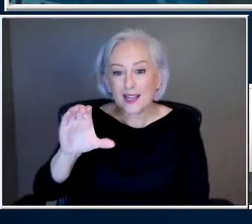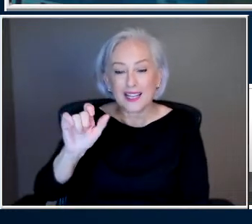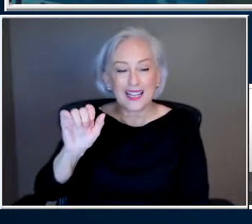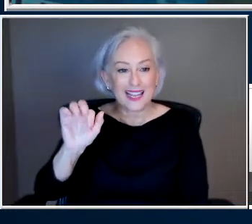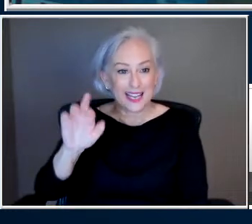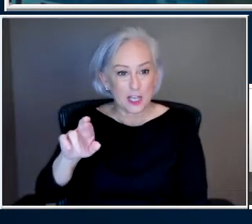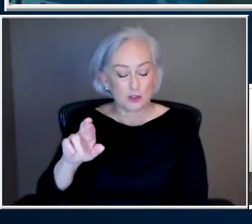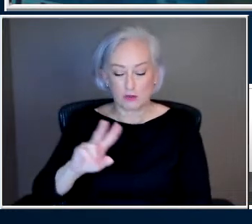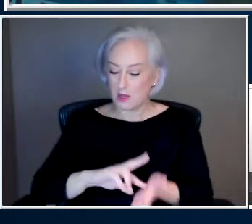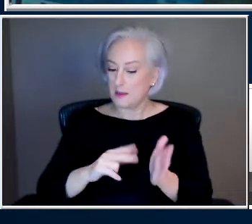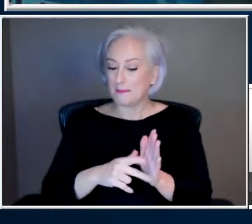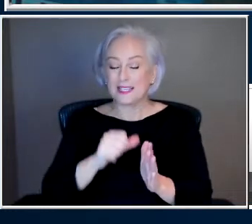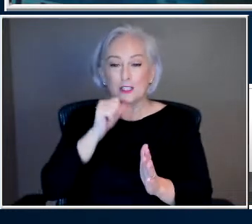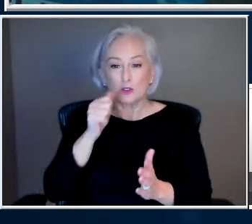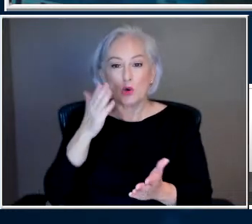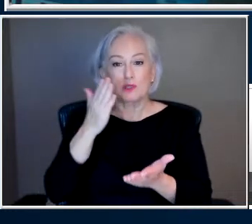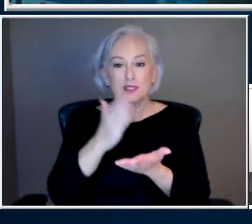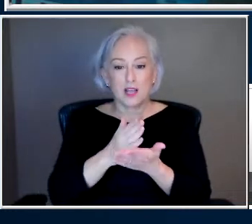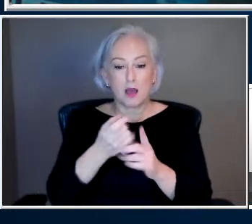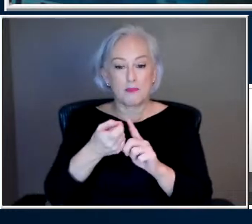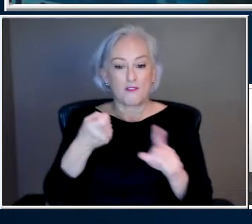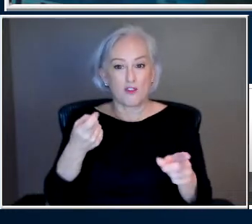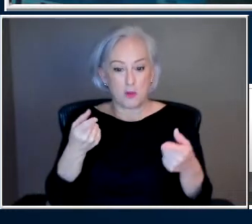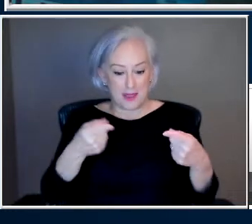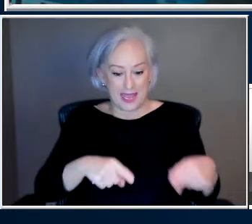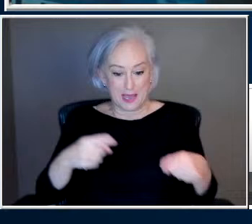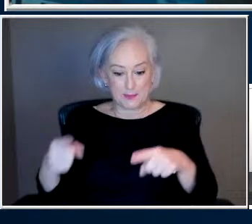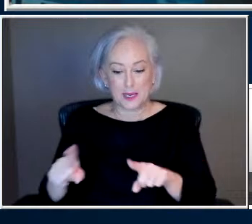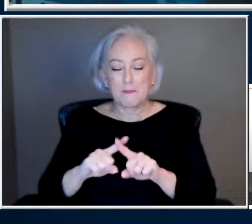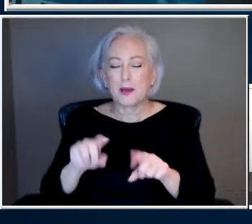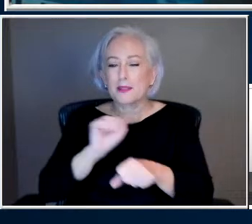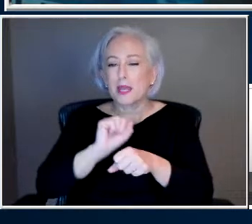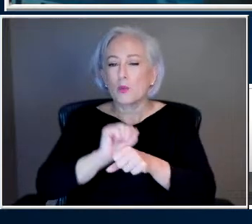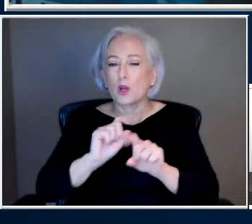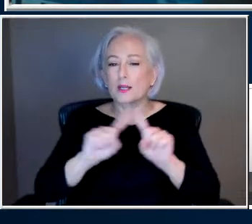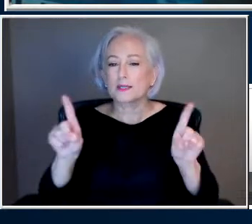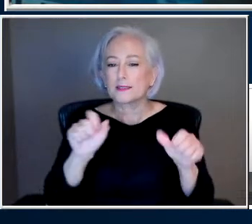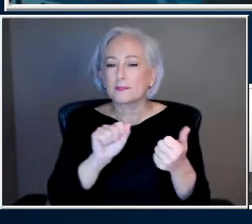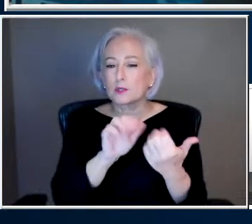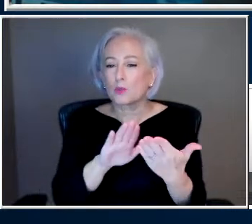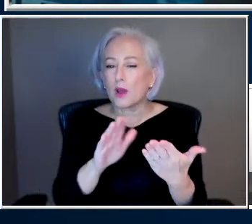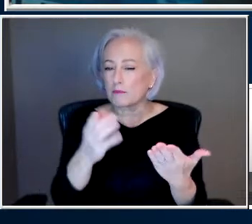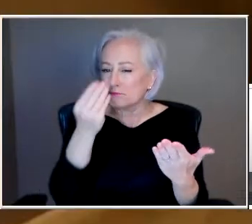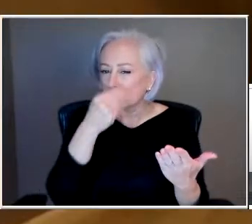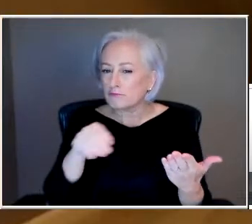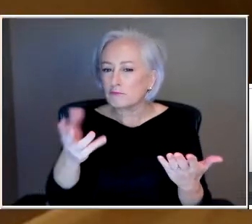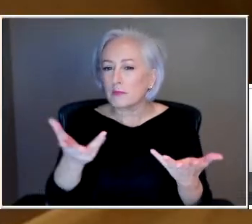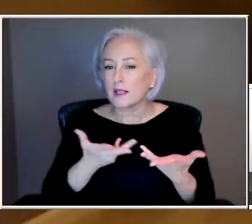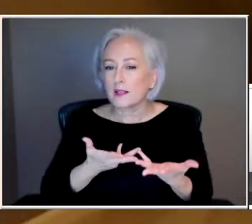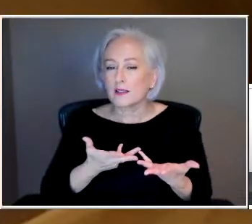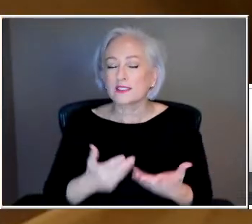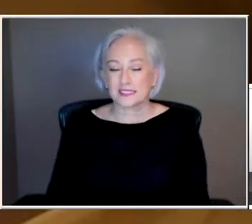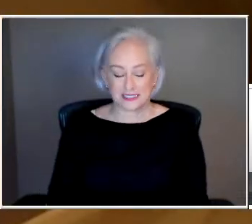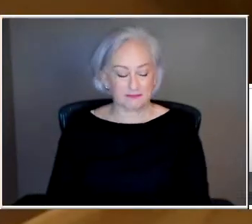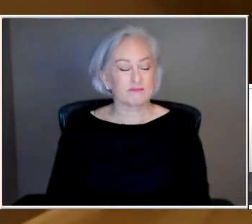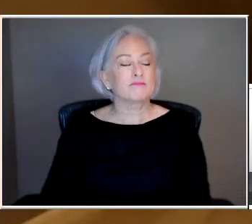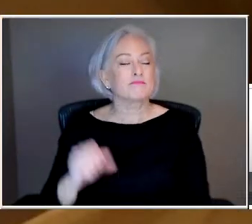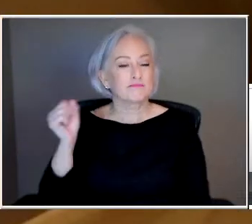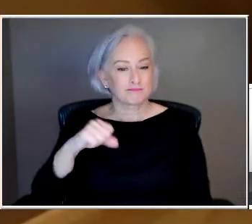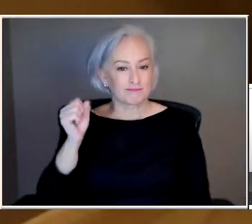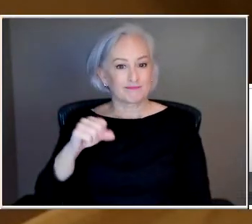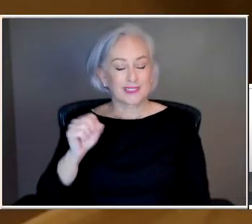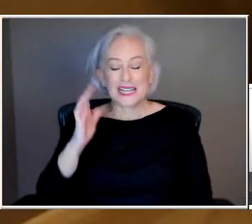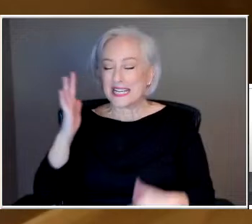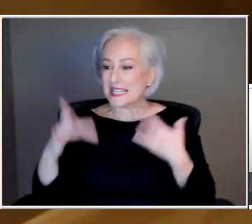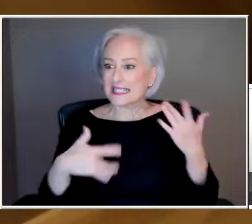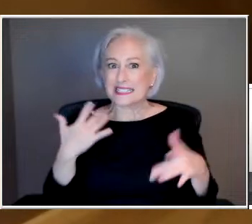happening in the first place. They work in another way. Can you explain it to us? Yeah, sure. I mean, it is really an exciting